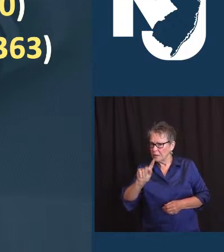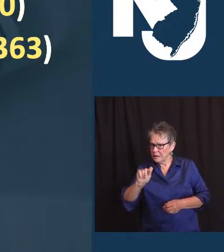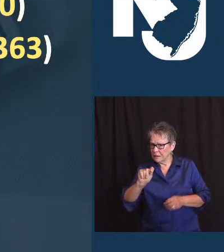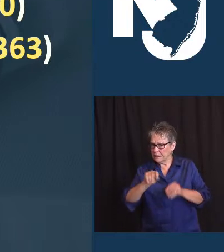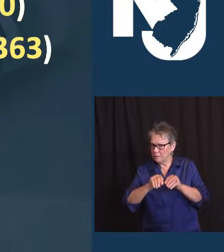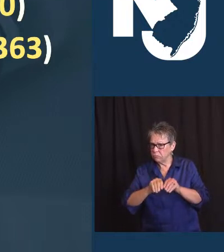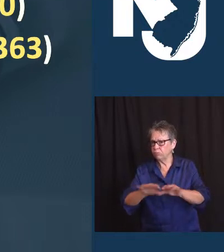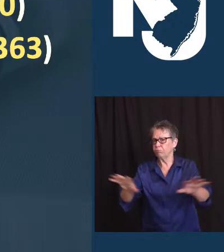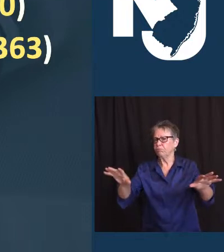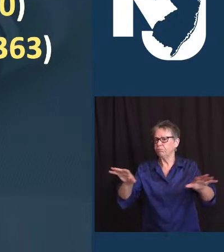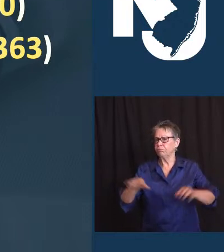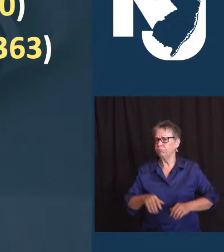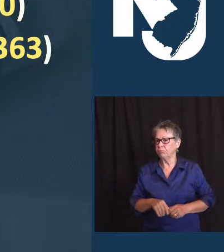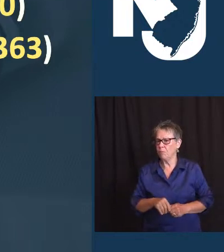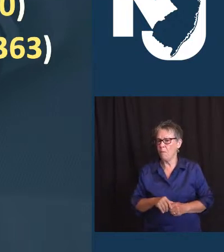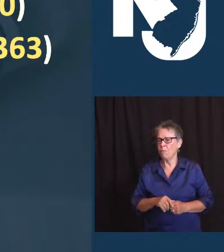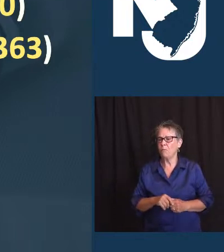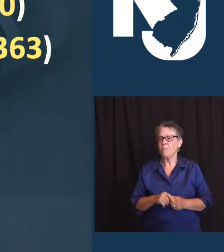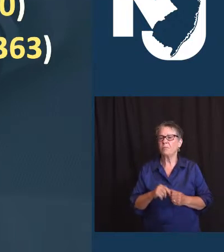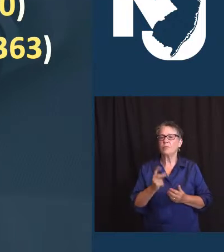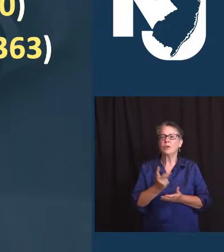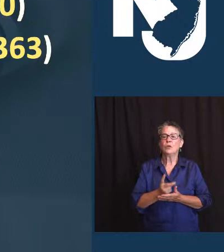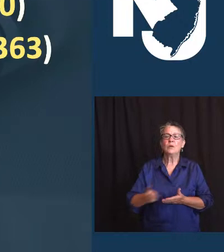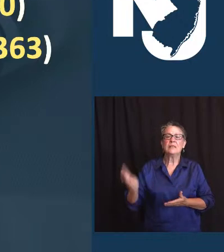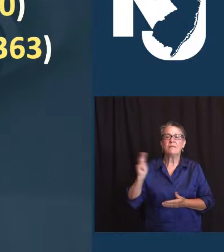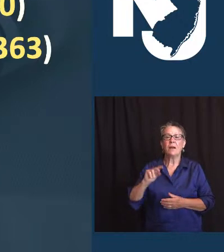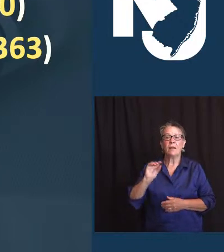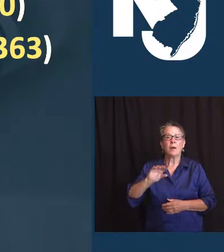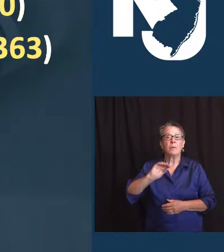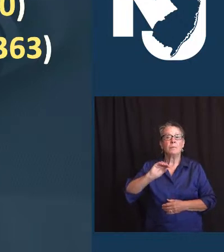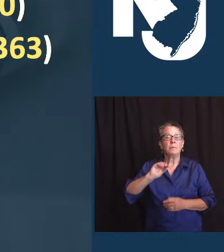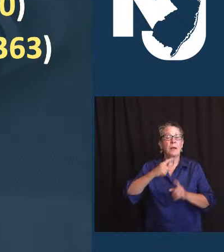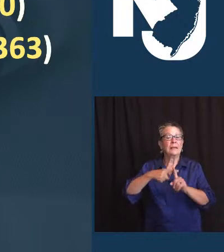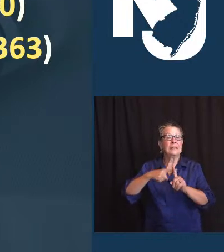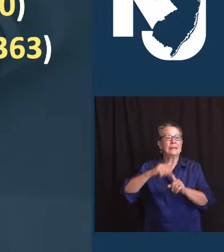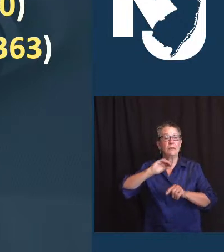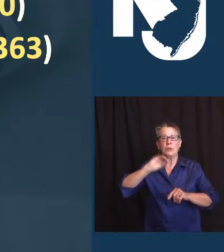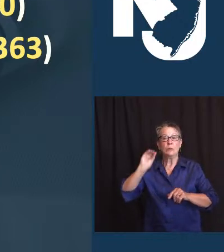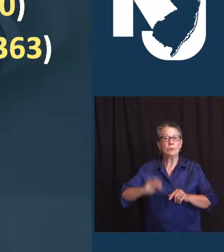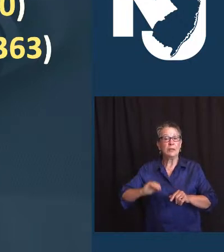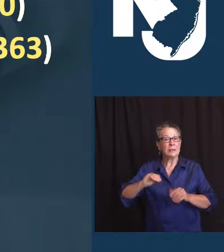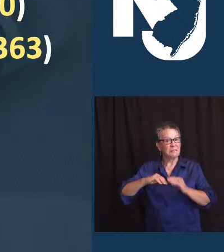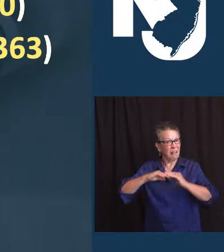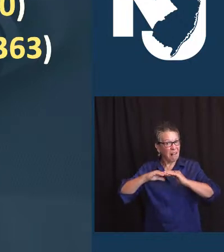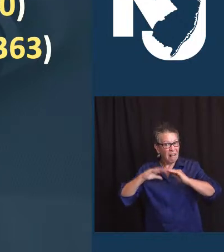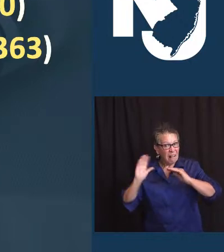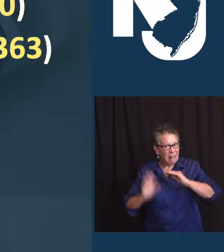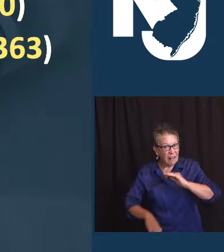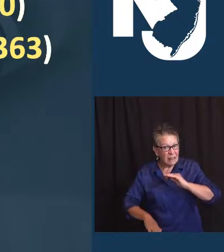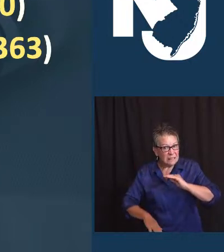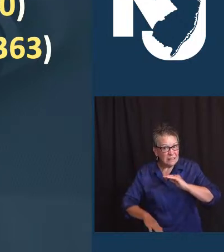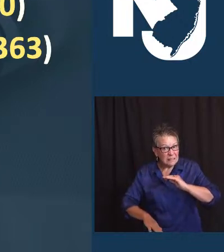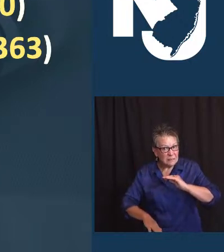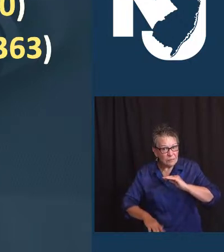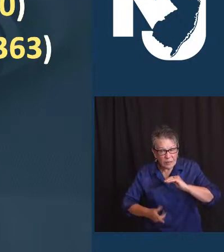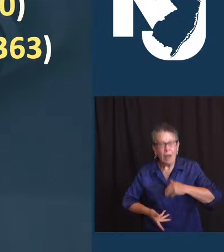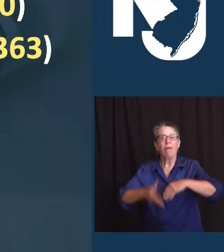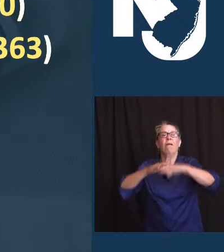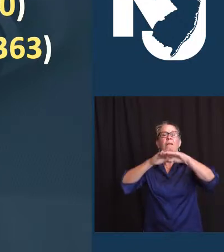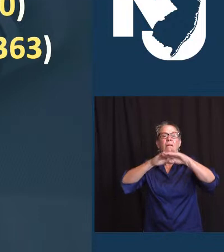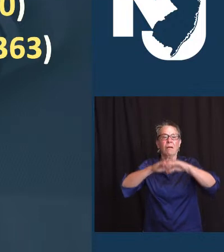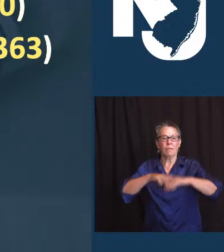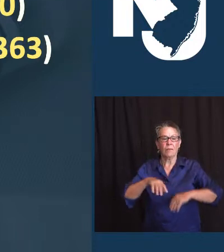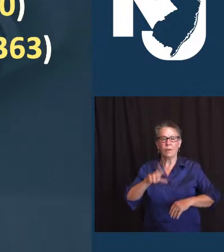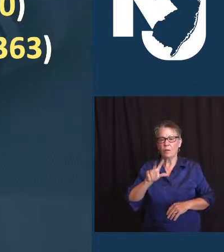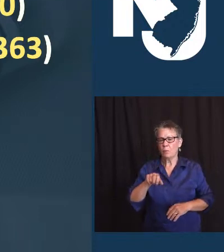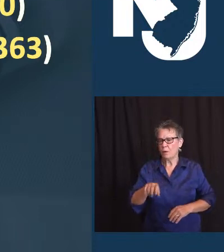was 1.7%, and a month ago it was 0.88%. So in just 1 month, we're seeing